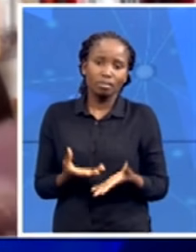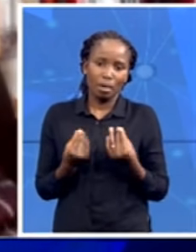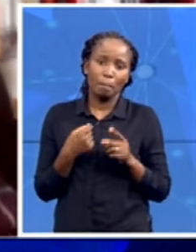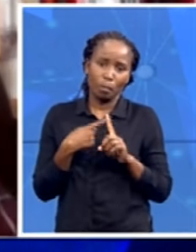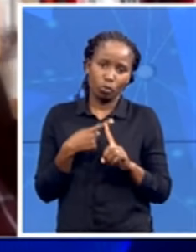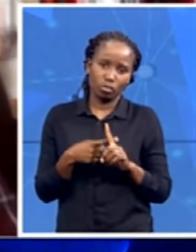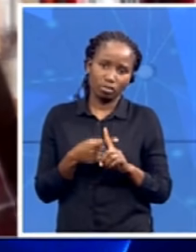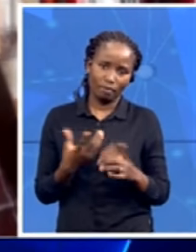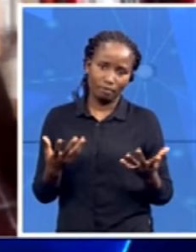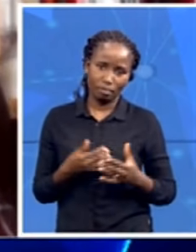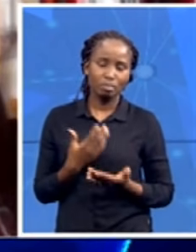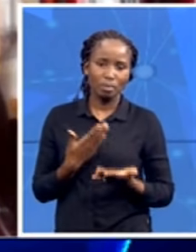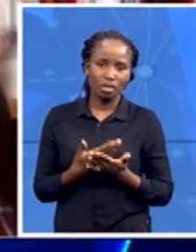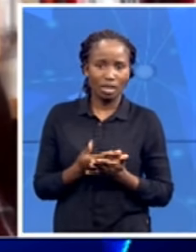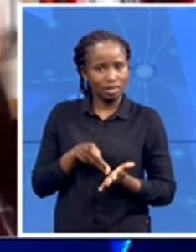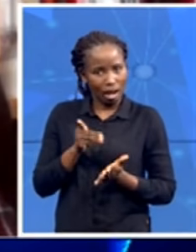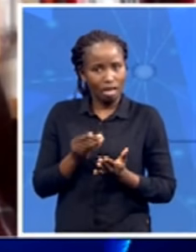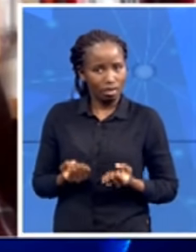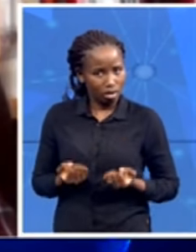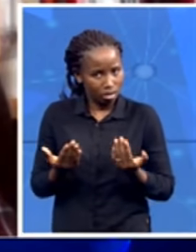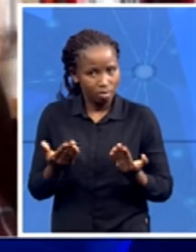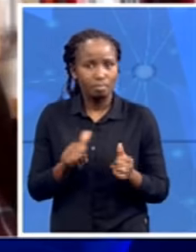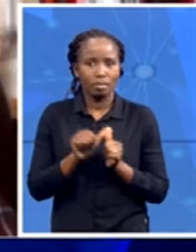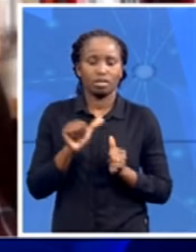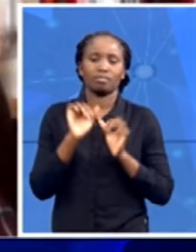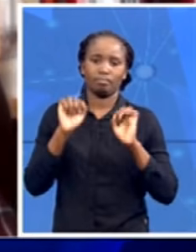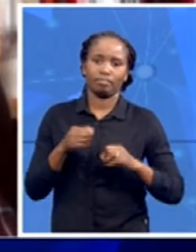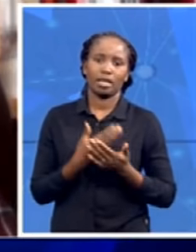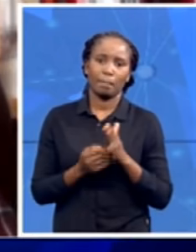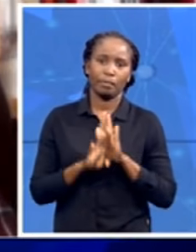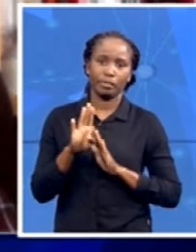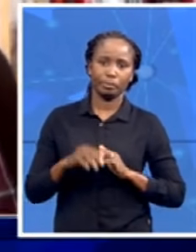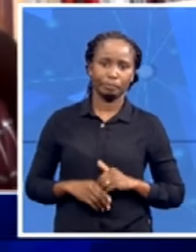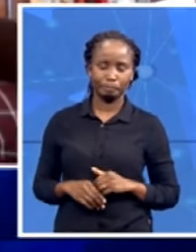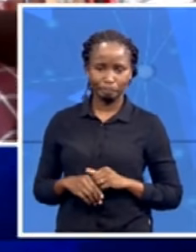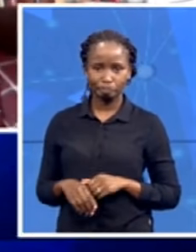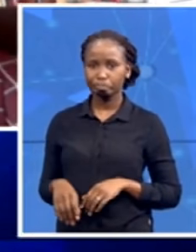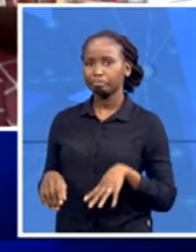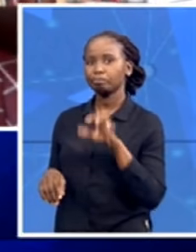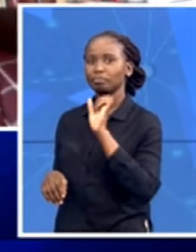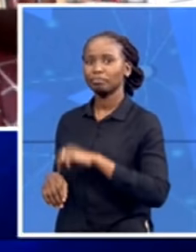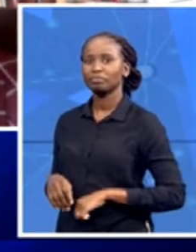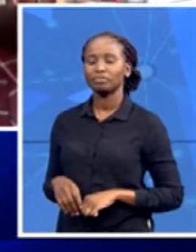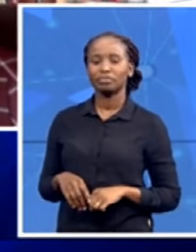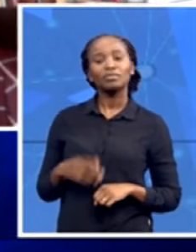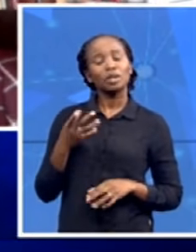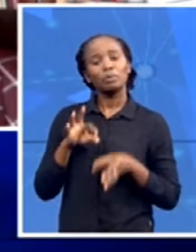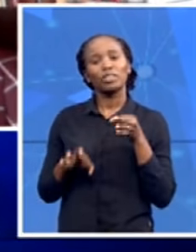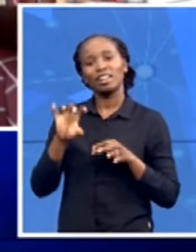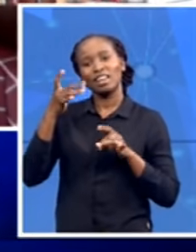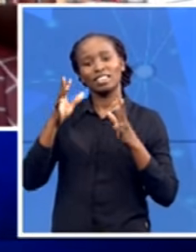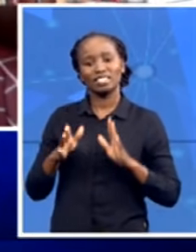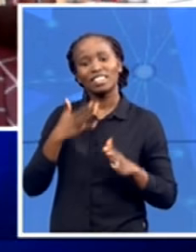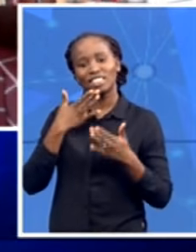to be rendered. Right. Dr. Ntsikelelo Breakfast, political analyst, thank you so much for joining us. You're welcome,